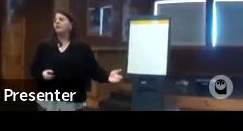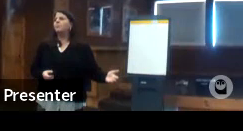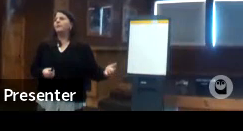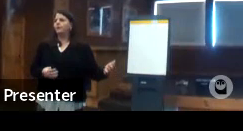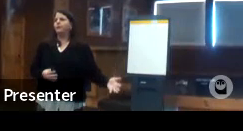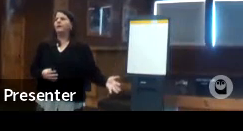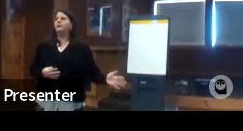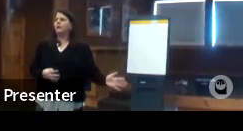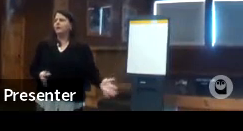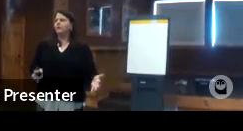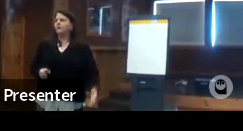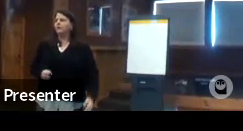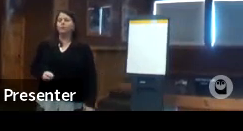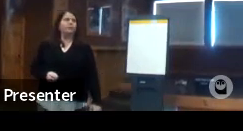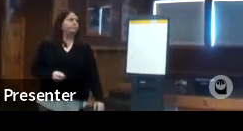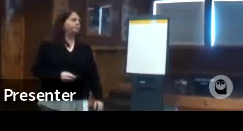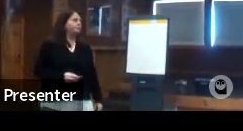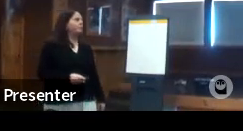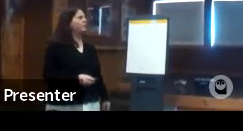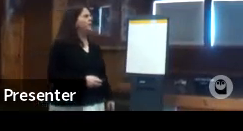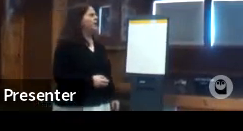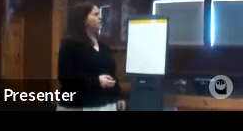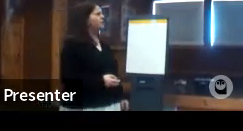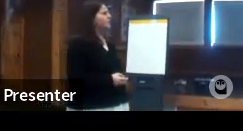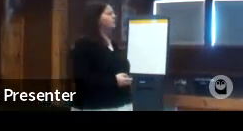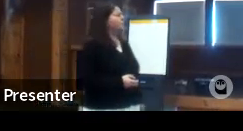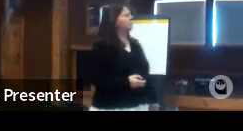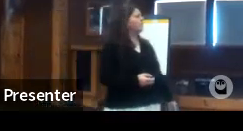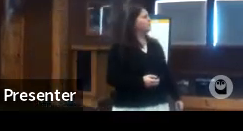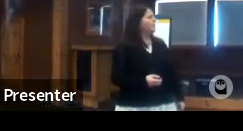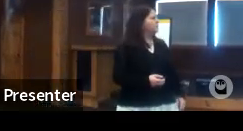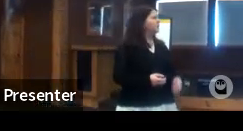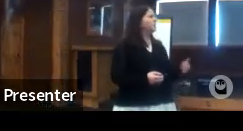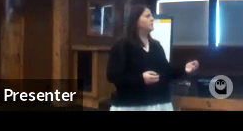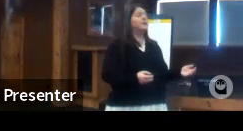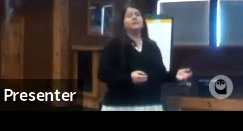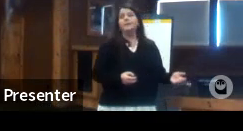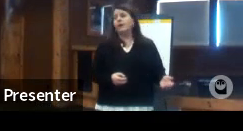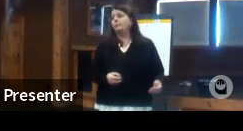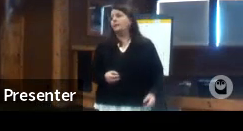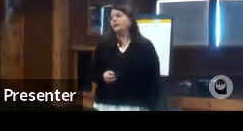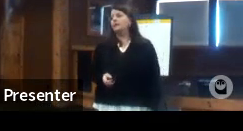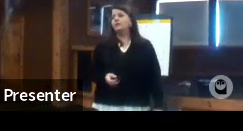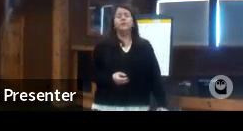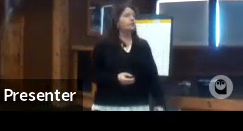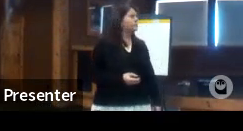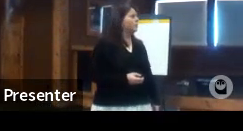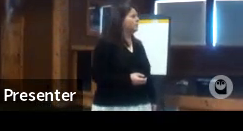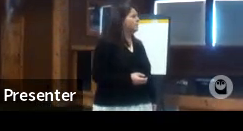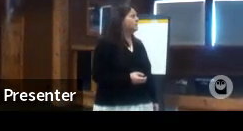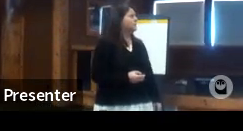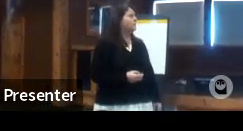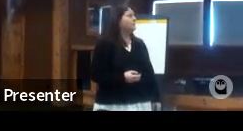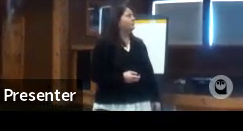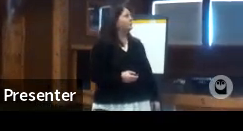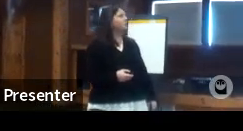to feel better about their footing in taking this case forward. Assist the prosecutor with trial strategy, sentencing recommendations. Those are